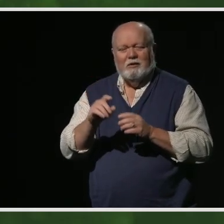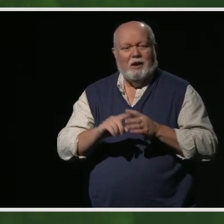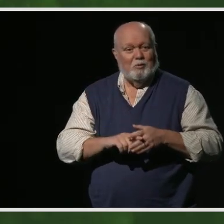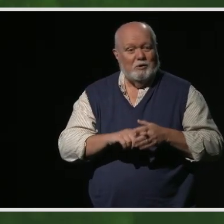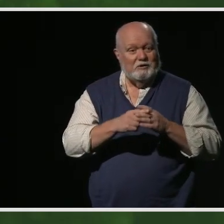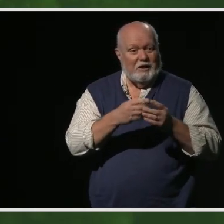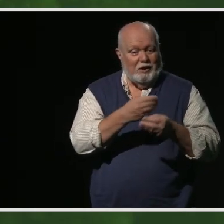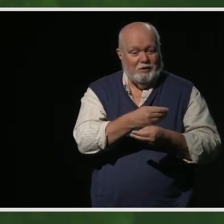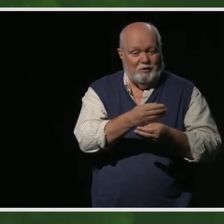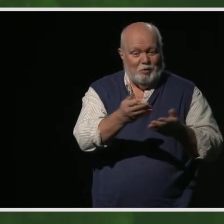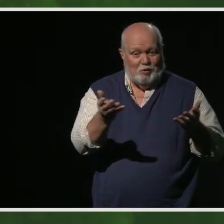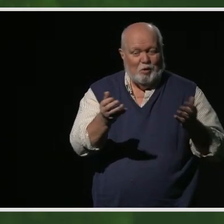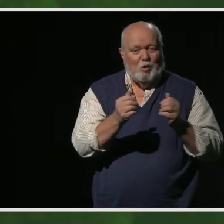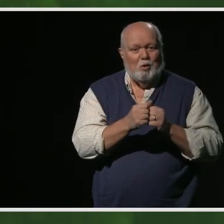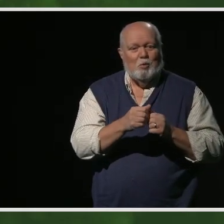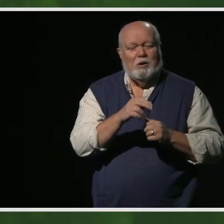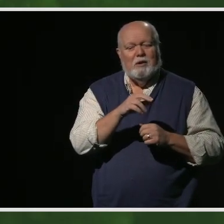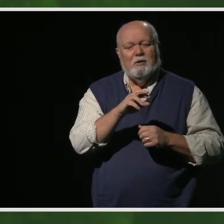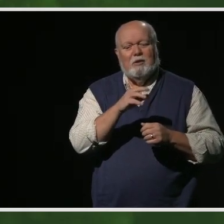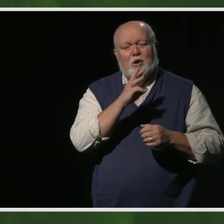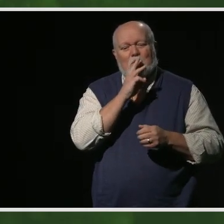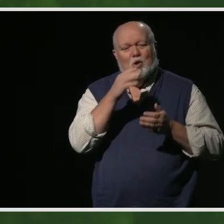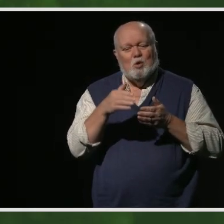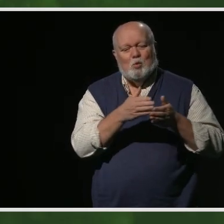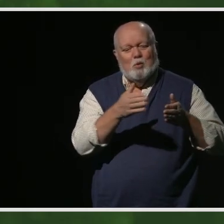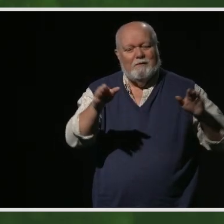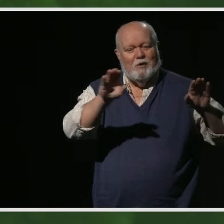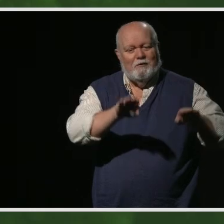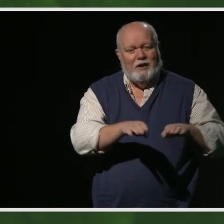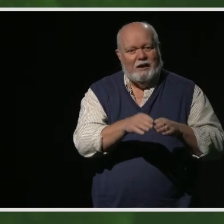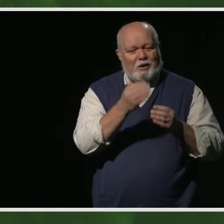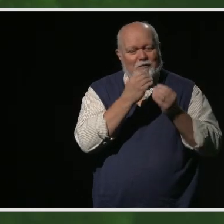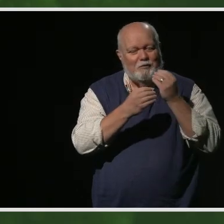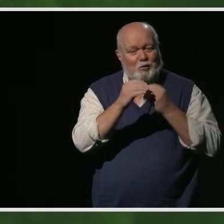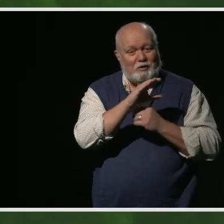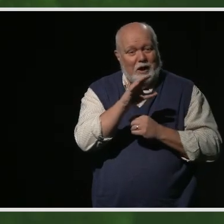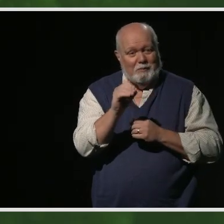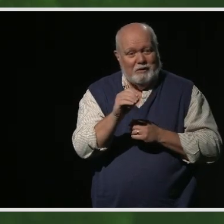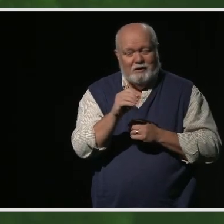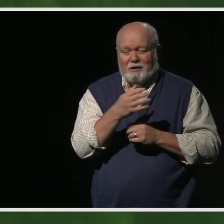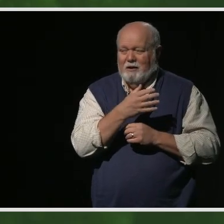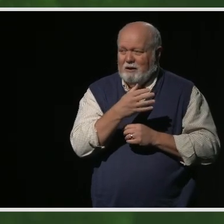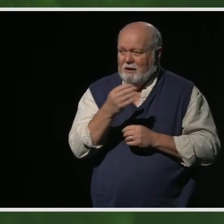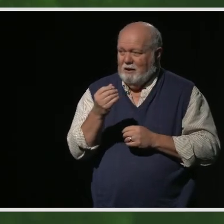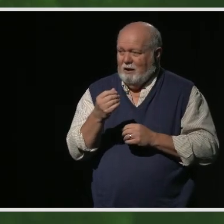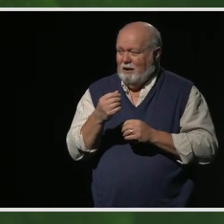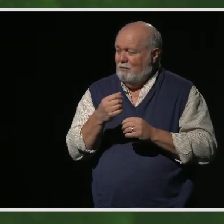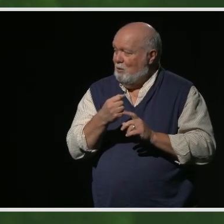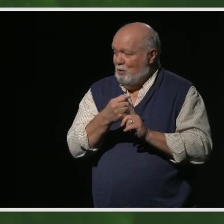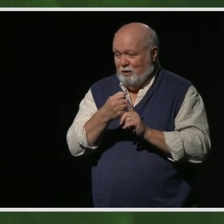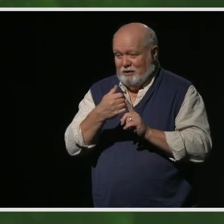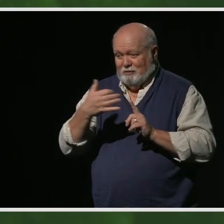with River Valley Foods in Syracuse, and we will expand our demos and retail presence.